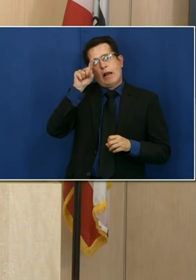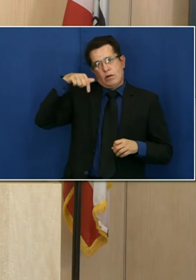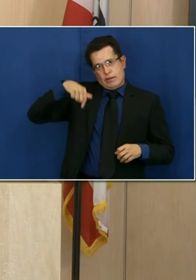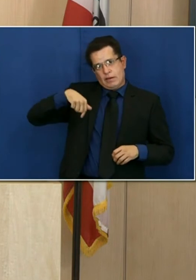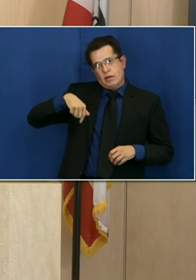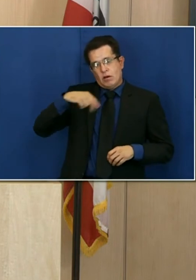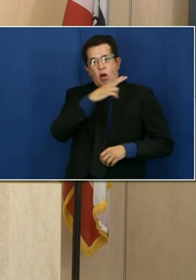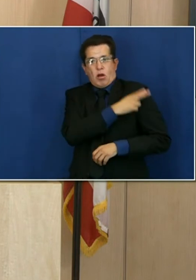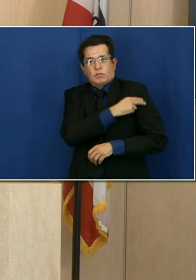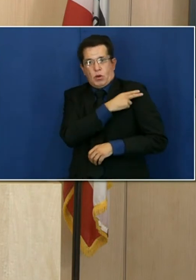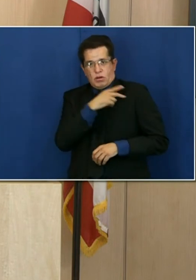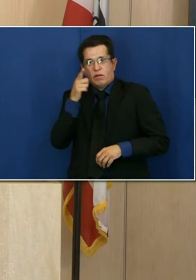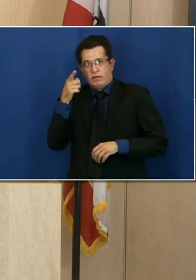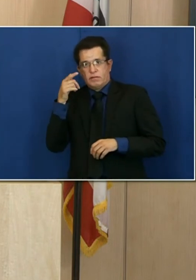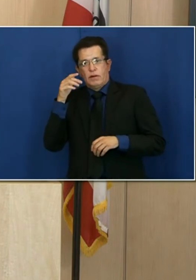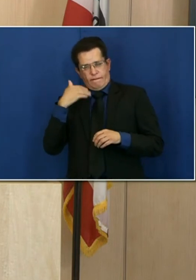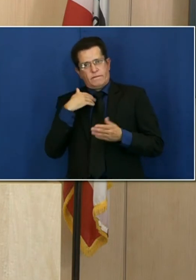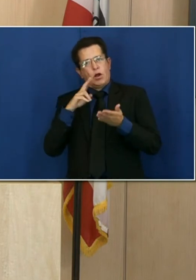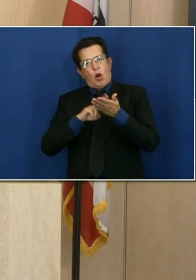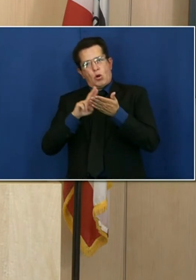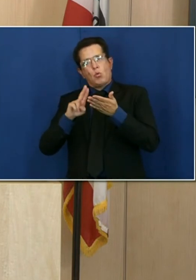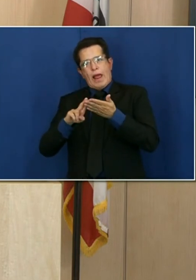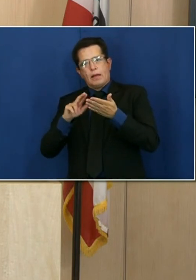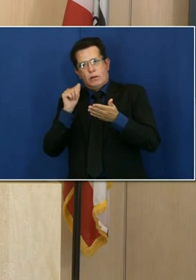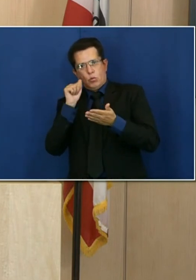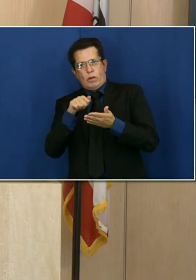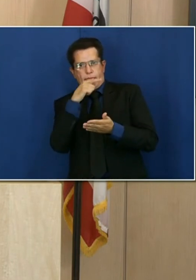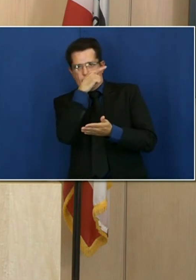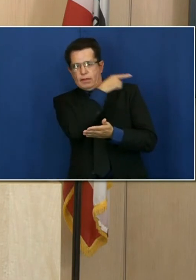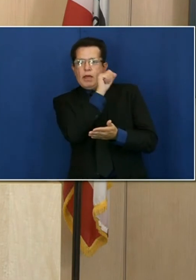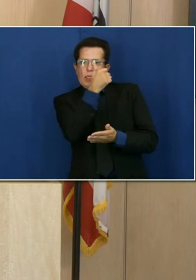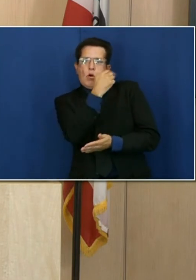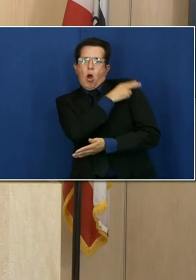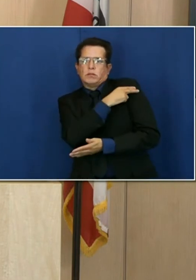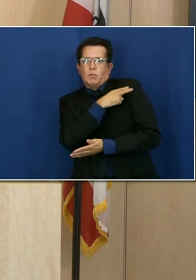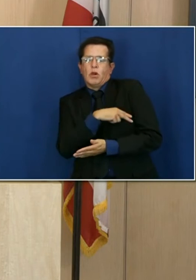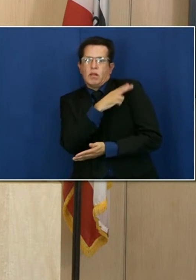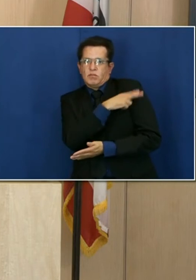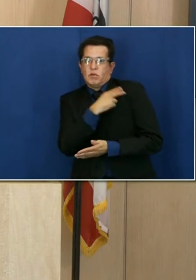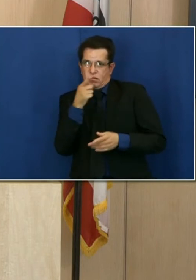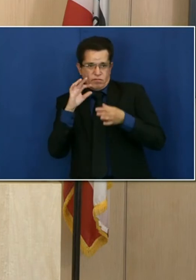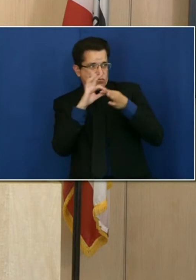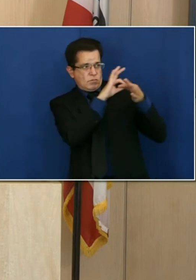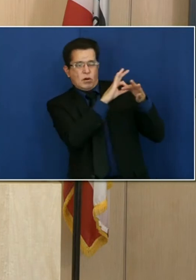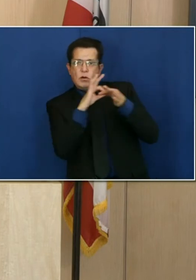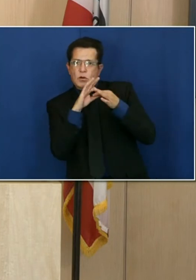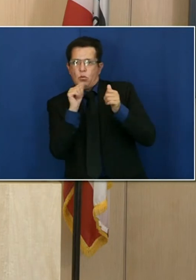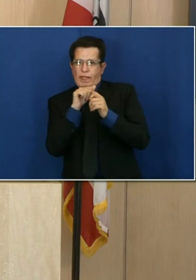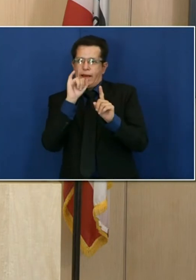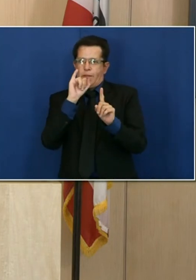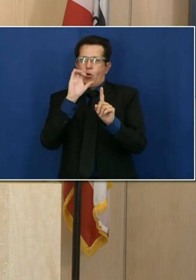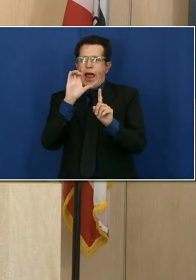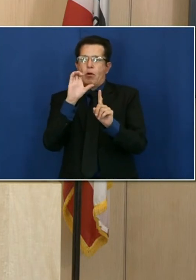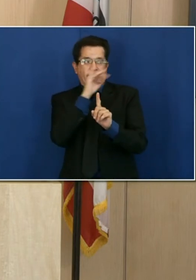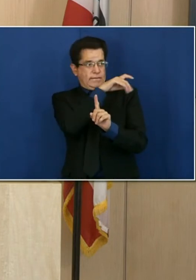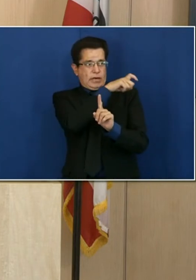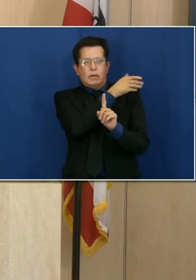have relationships and contractual relationships with other hospitals in Imperial County.